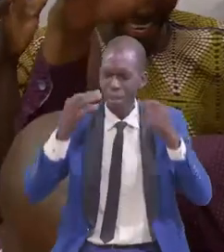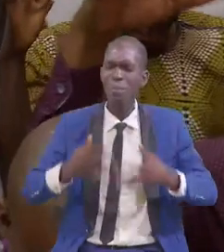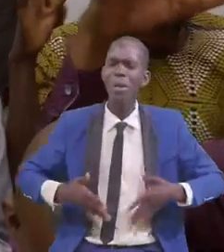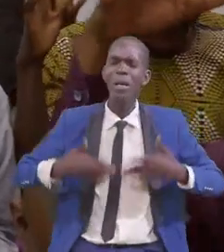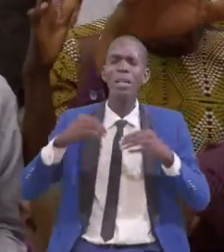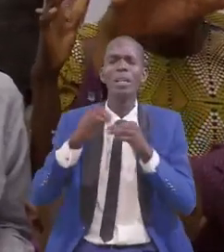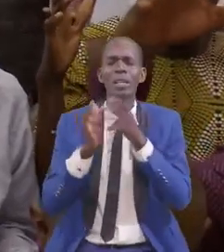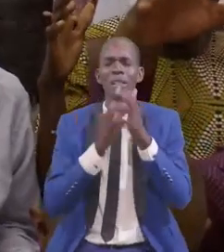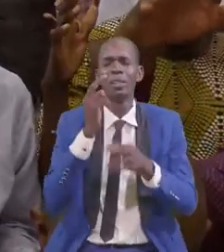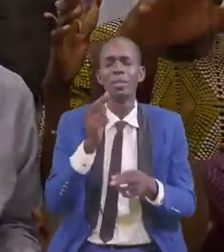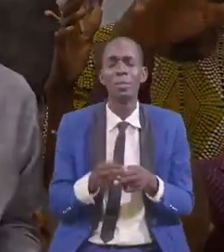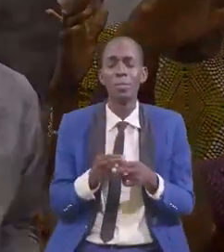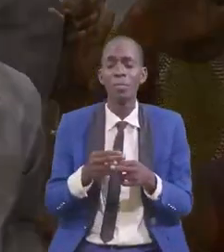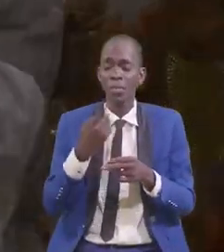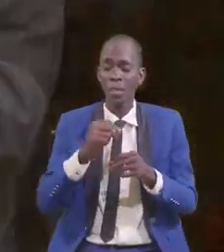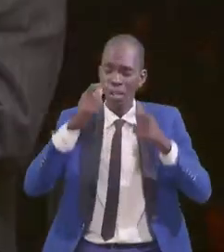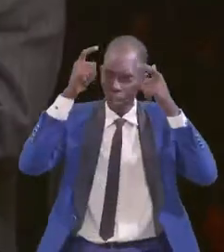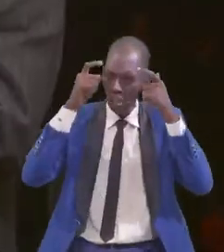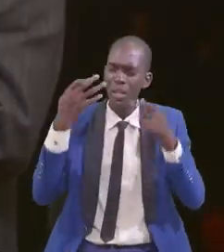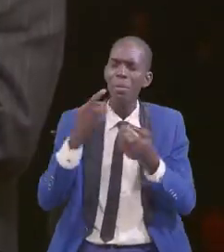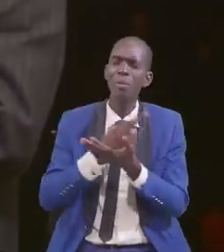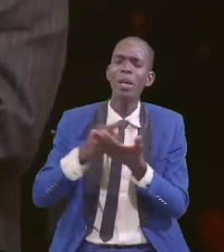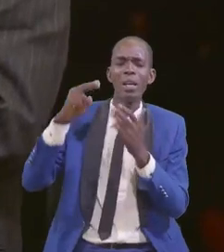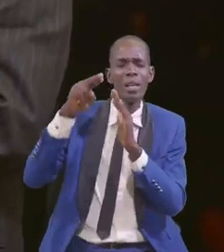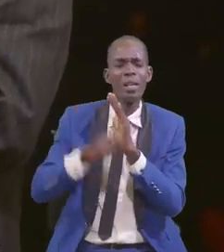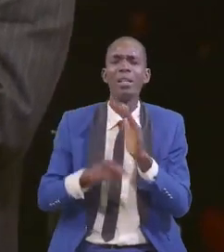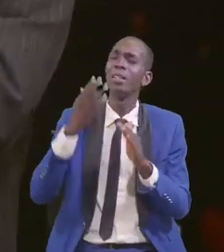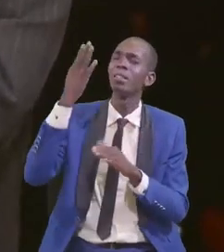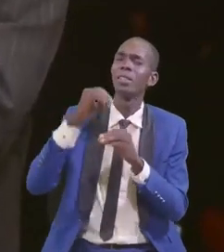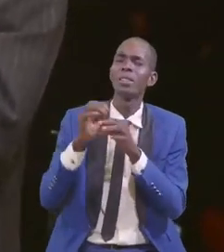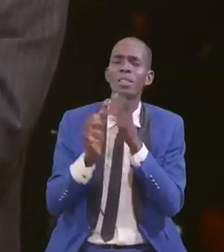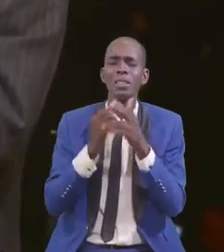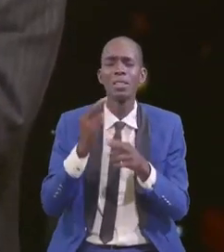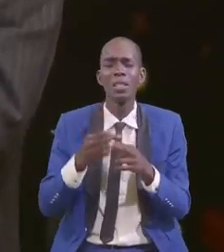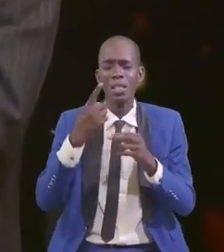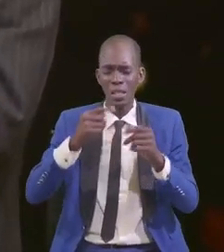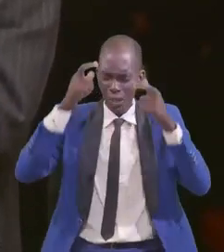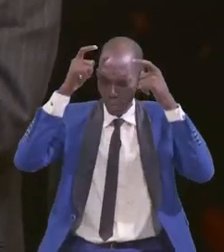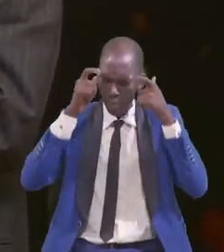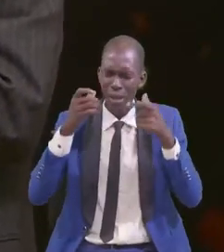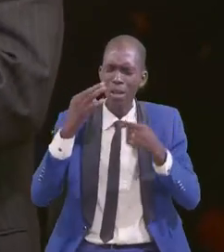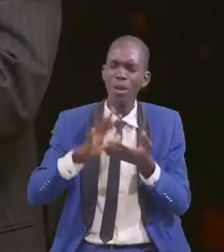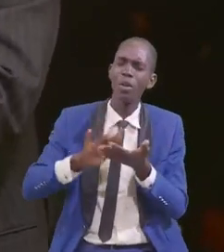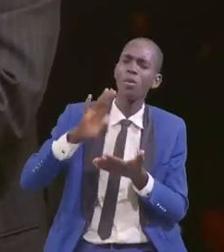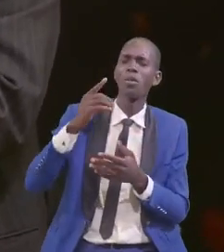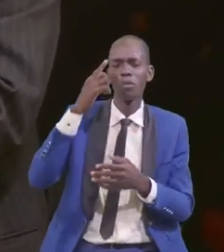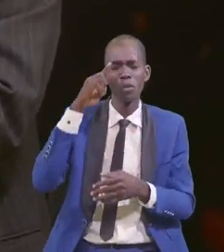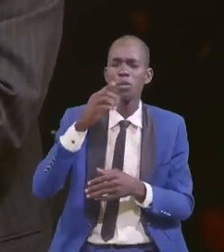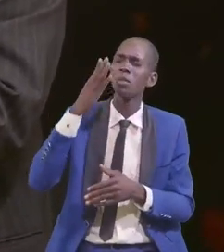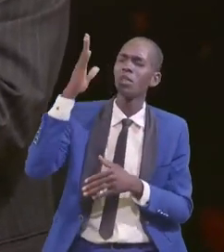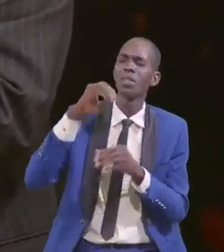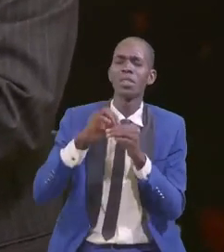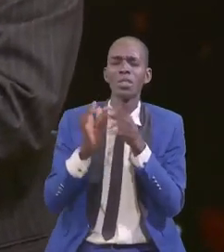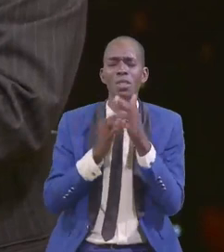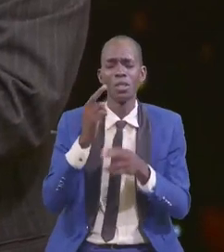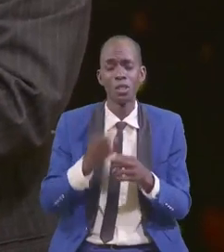life, the crown of righteousness, and the crown of glory. Your